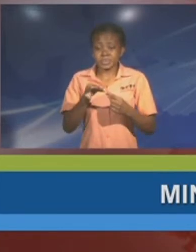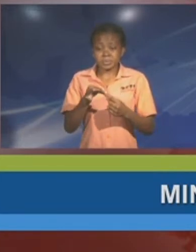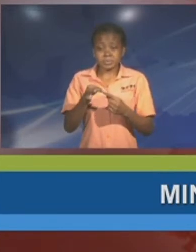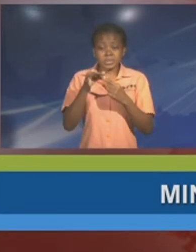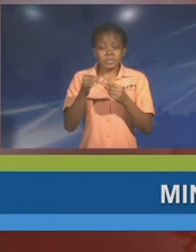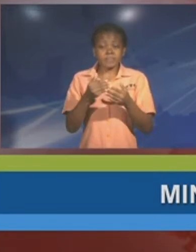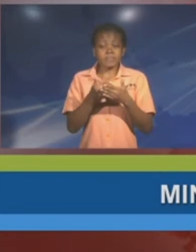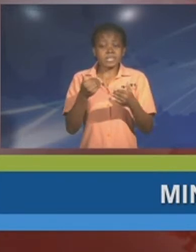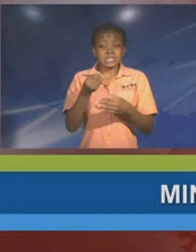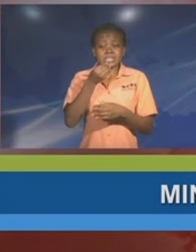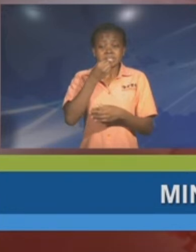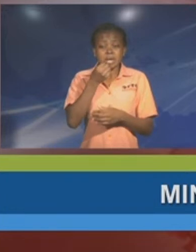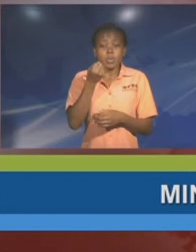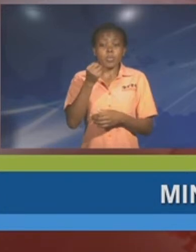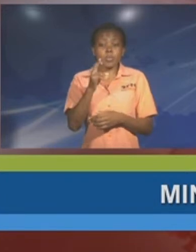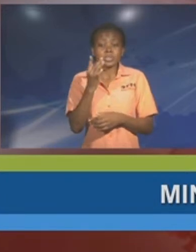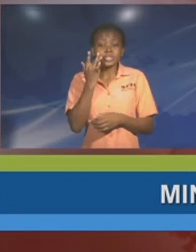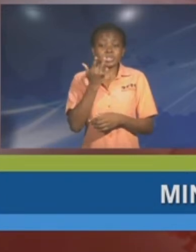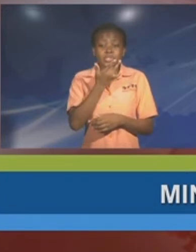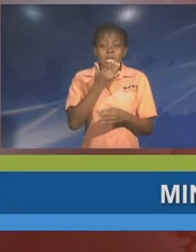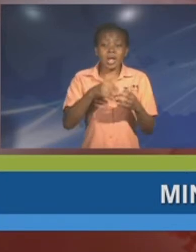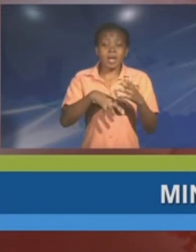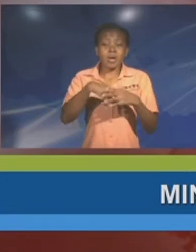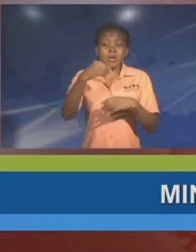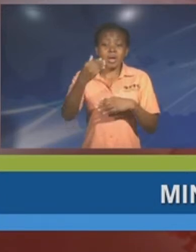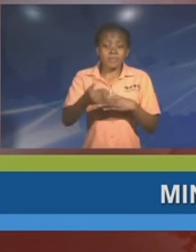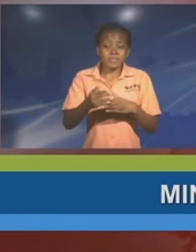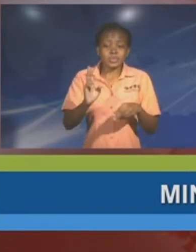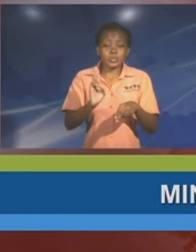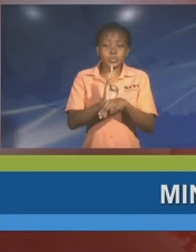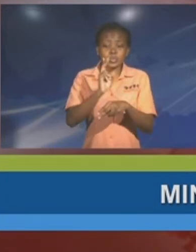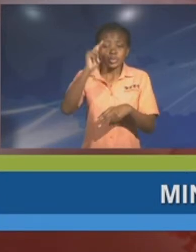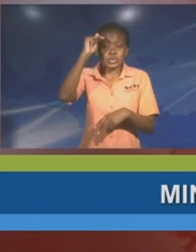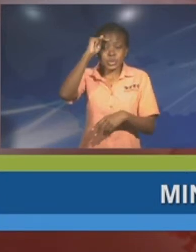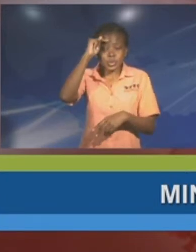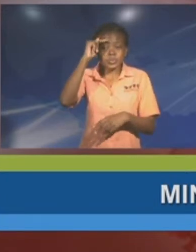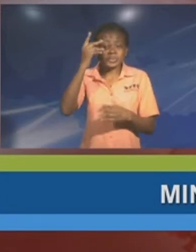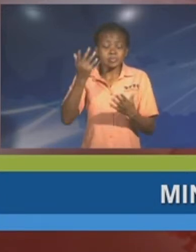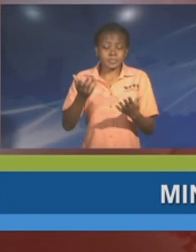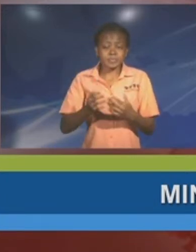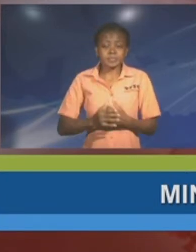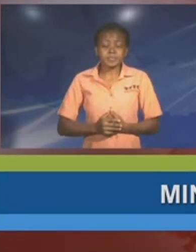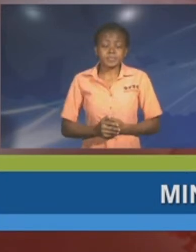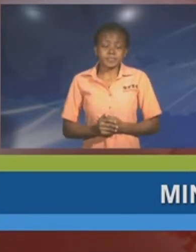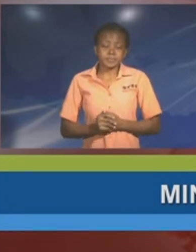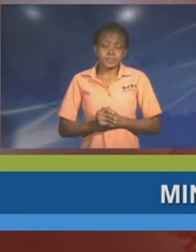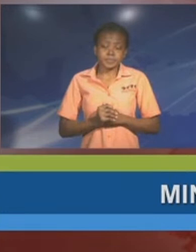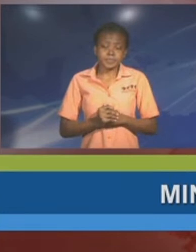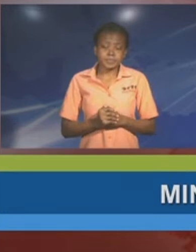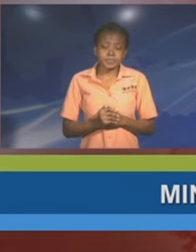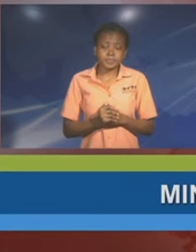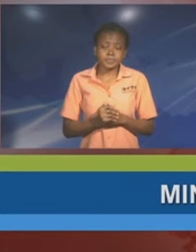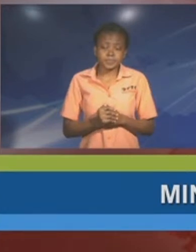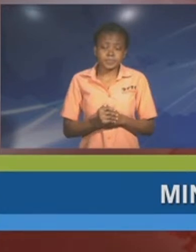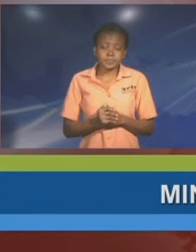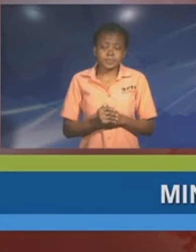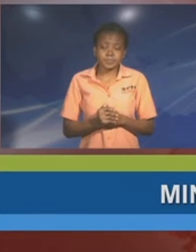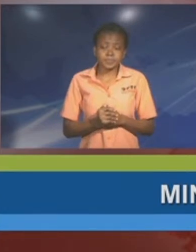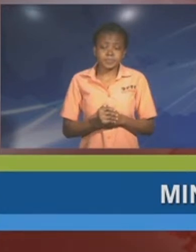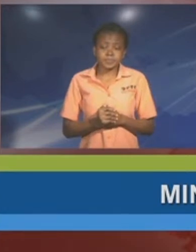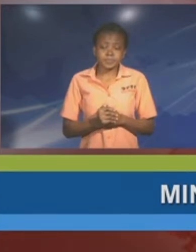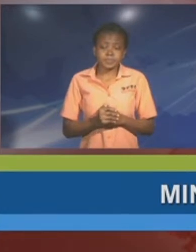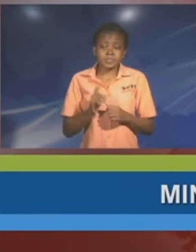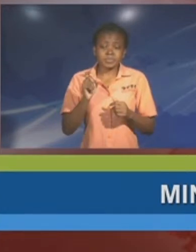your face and after using the washroom, for example. Next slide. So this is in a graphic, basically